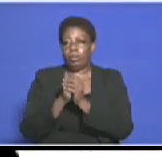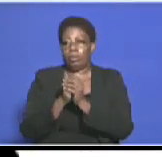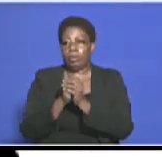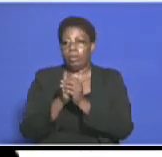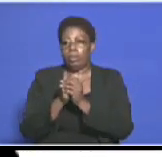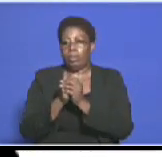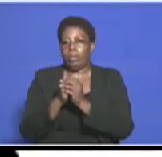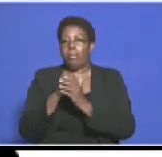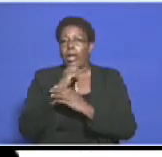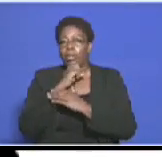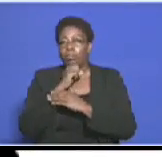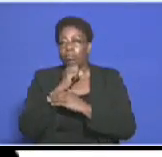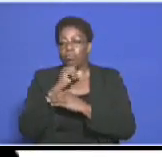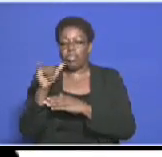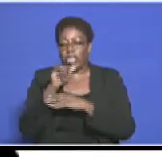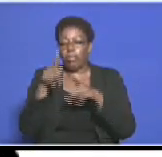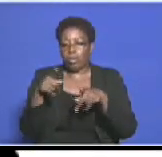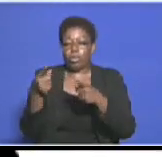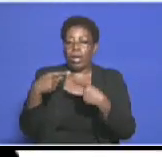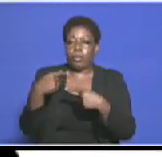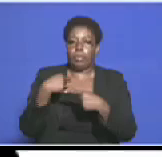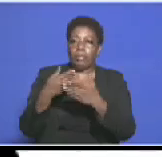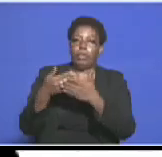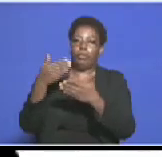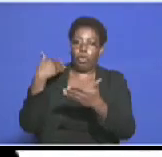still have my old customers too. So